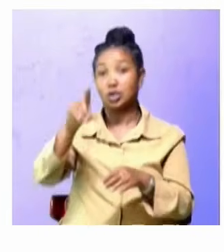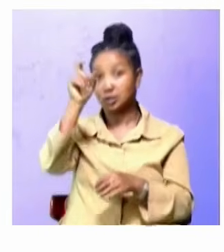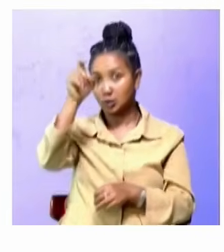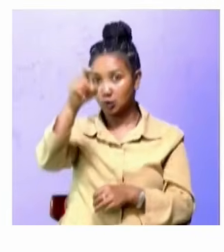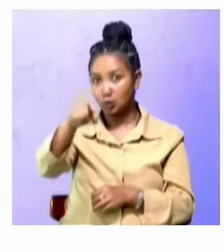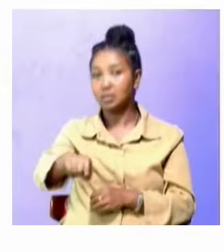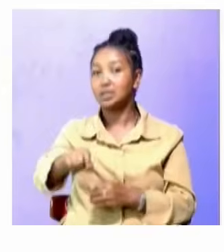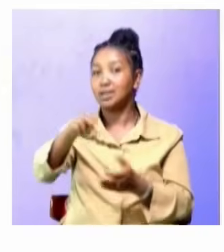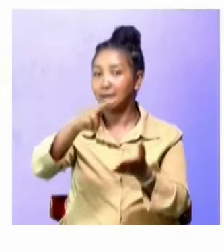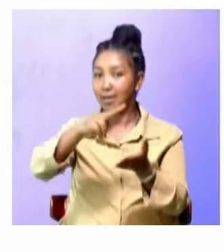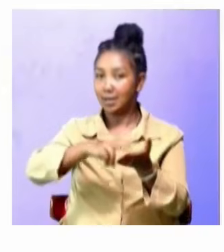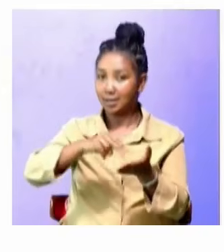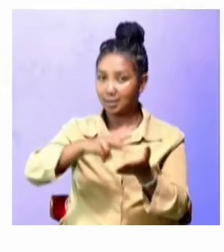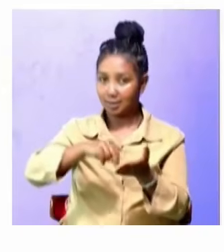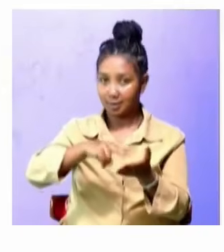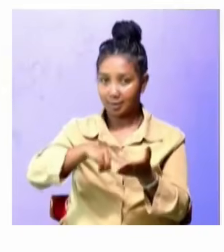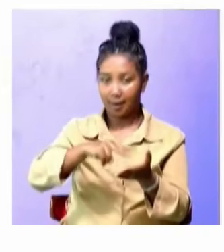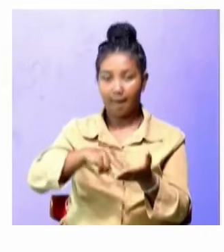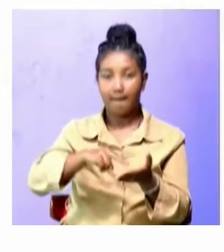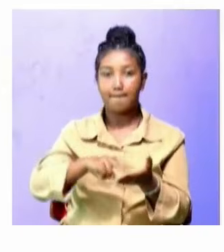should read